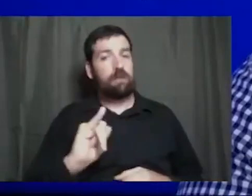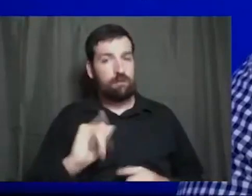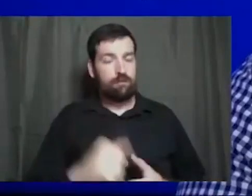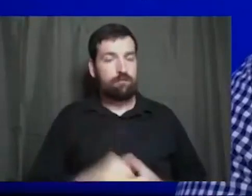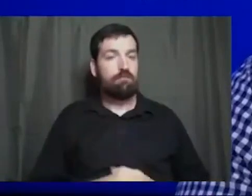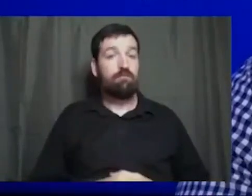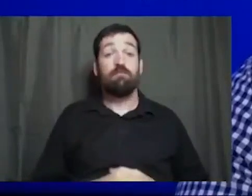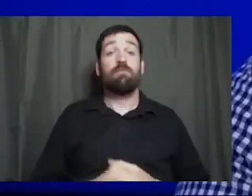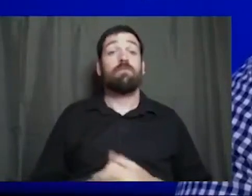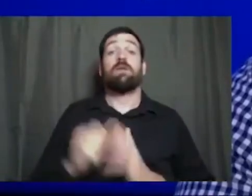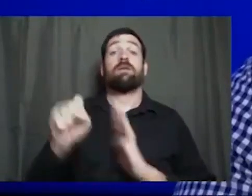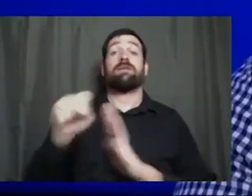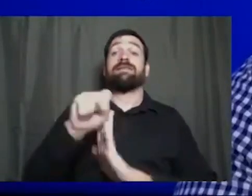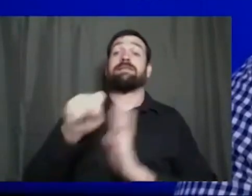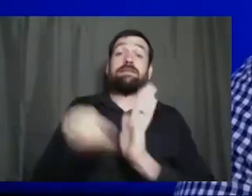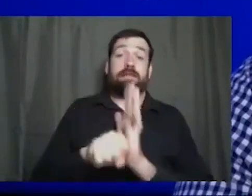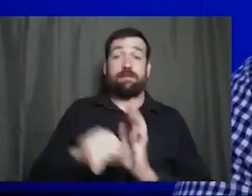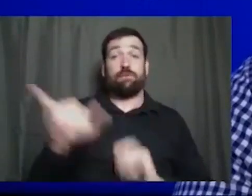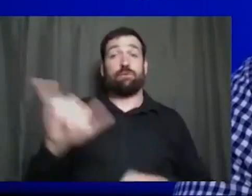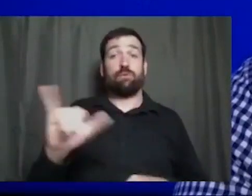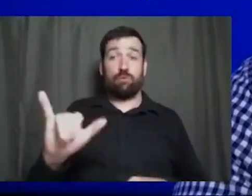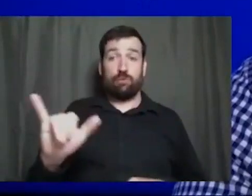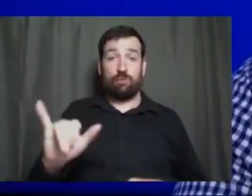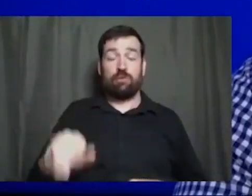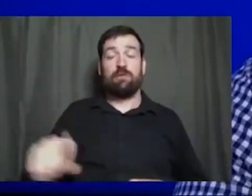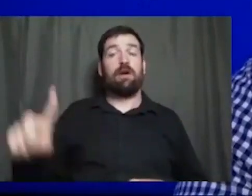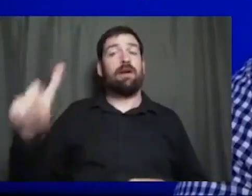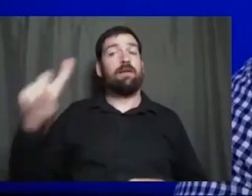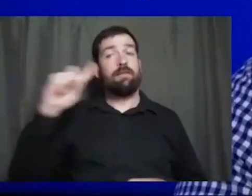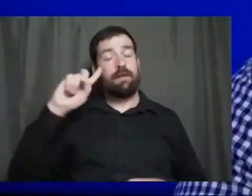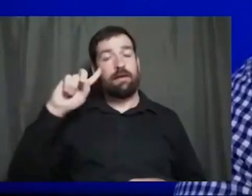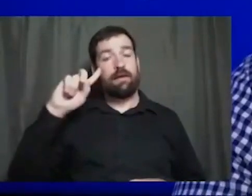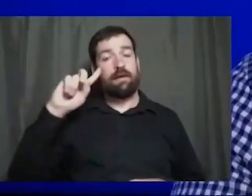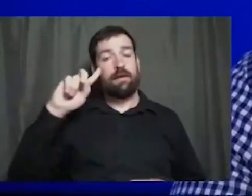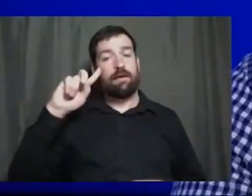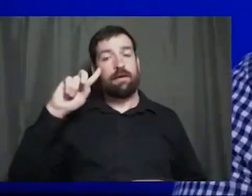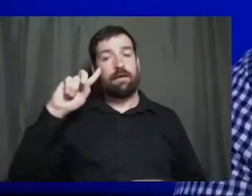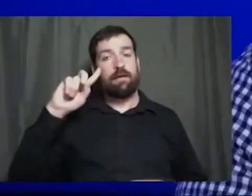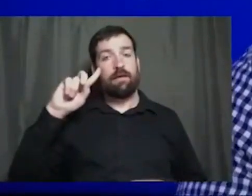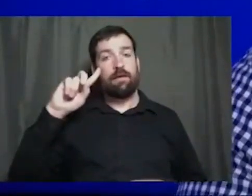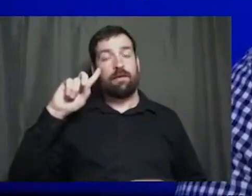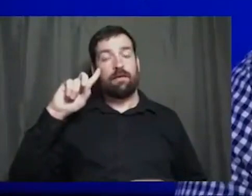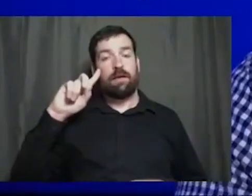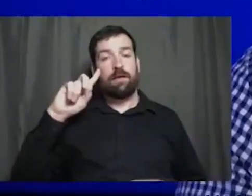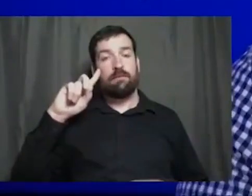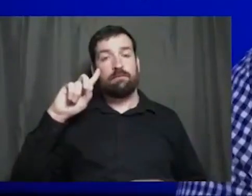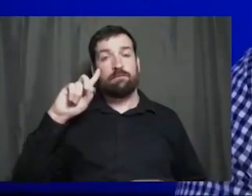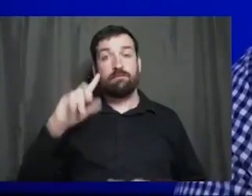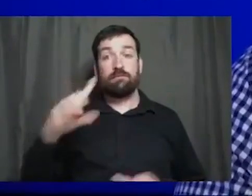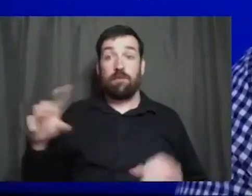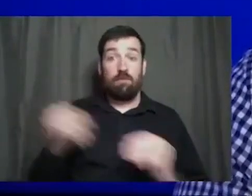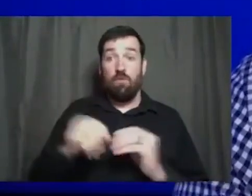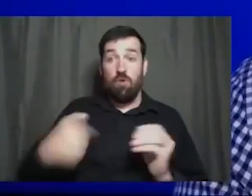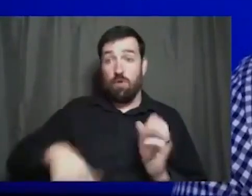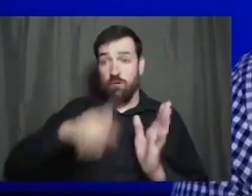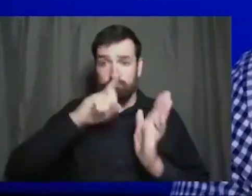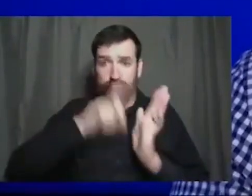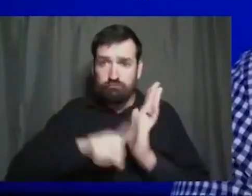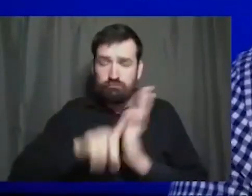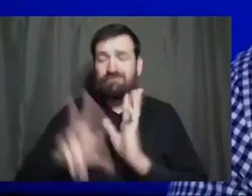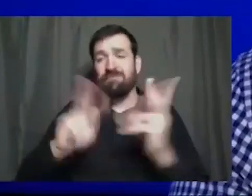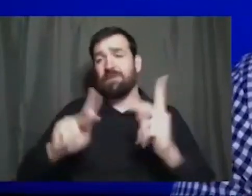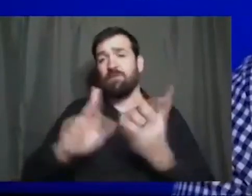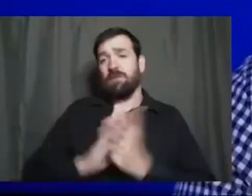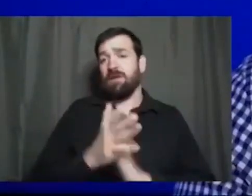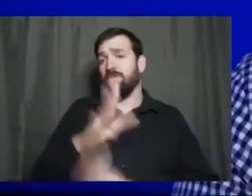are as well. I think that, the more that we go down this road, the more people get used to things like this. So it's still